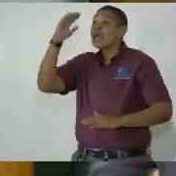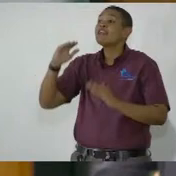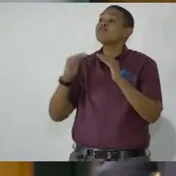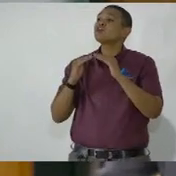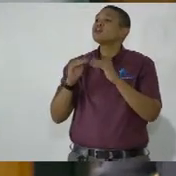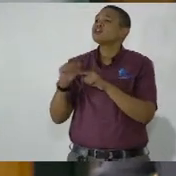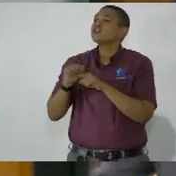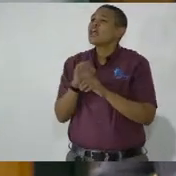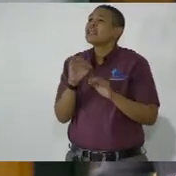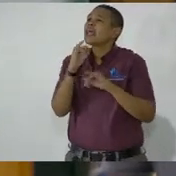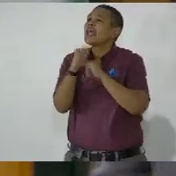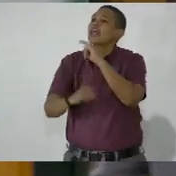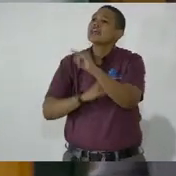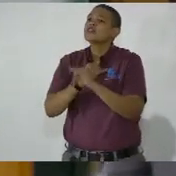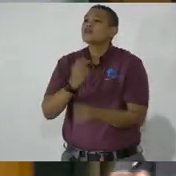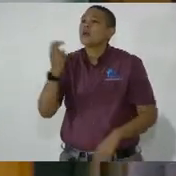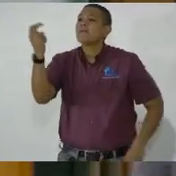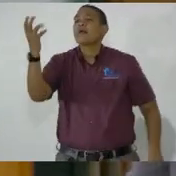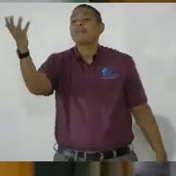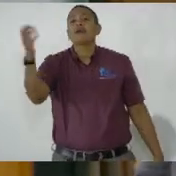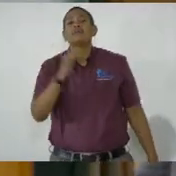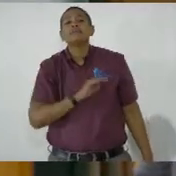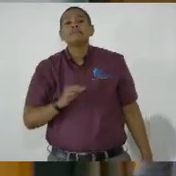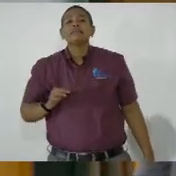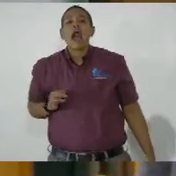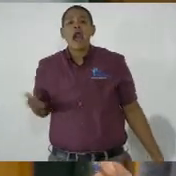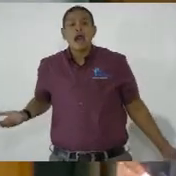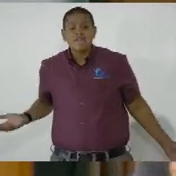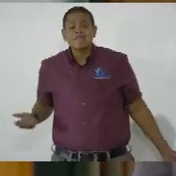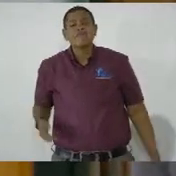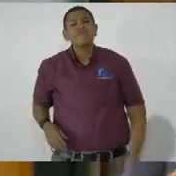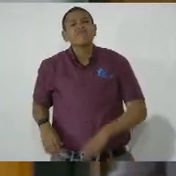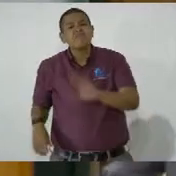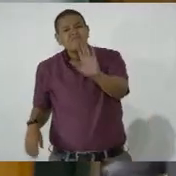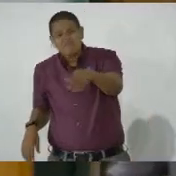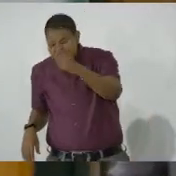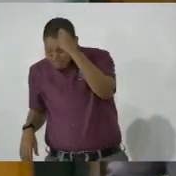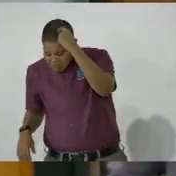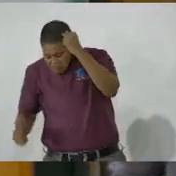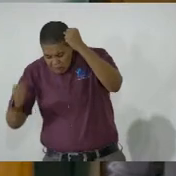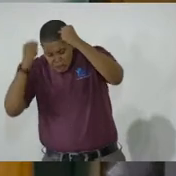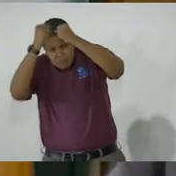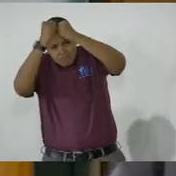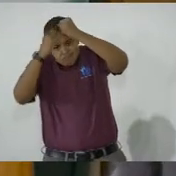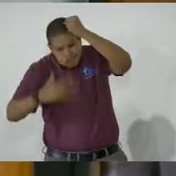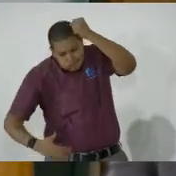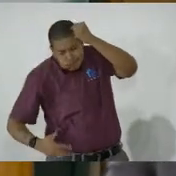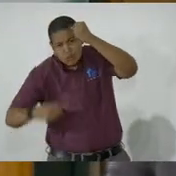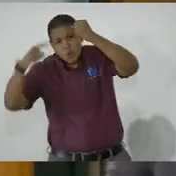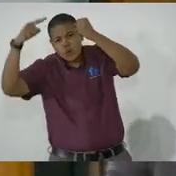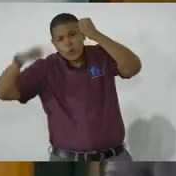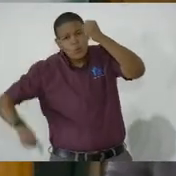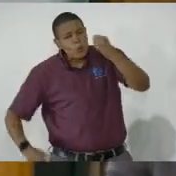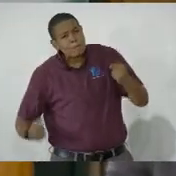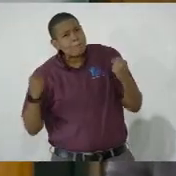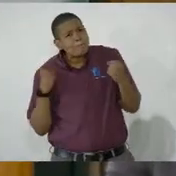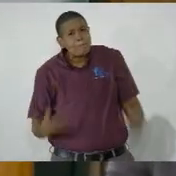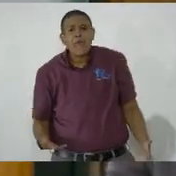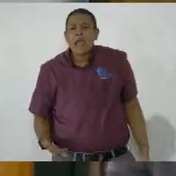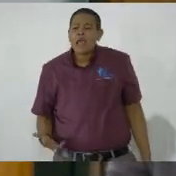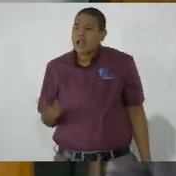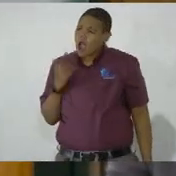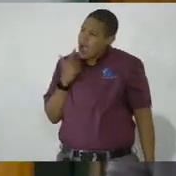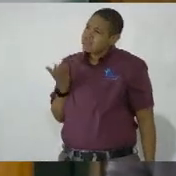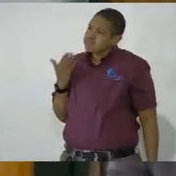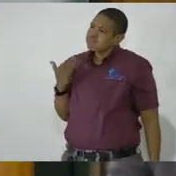and her staff. Madam Speaker, there are so many who have given support to the Ministry of Justice,